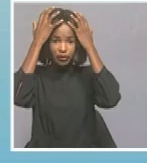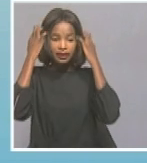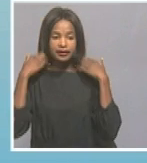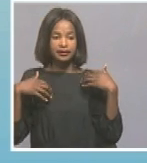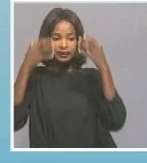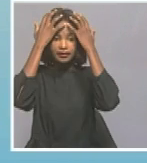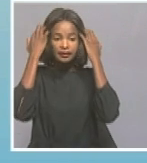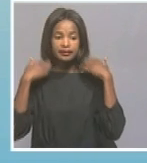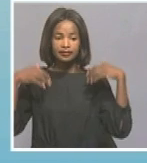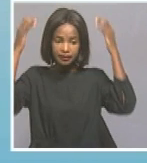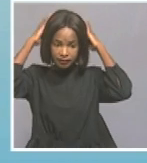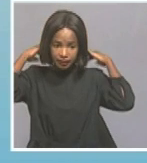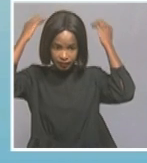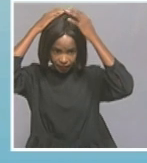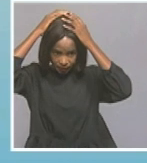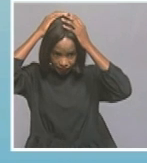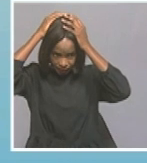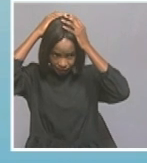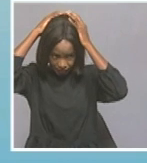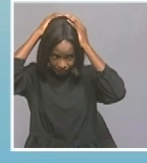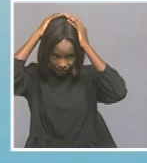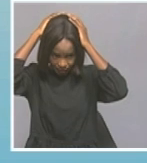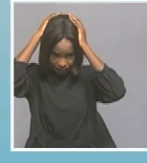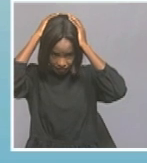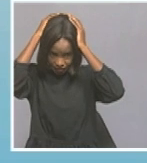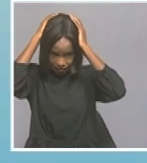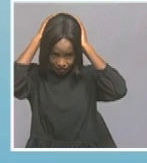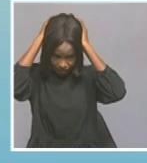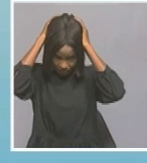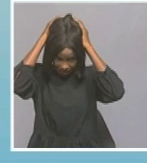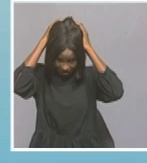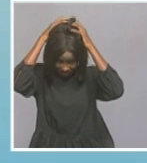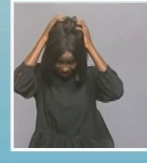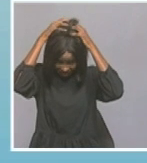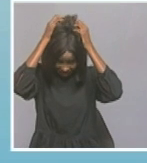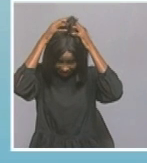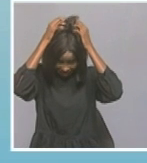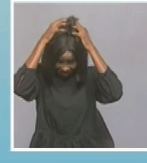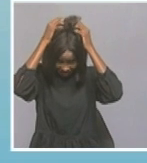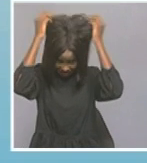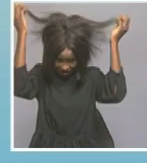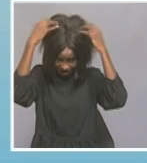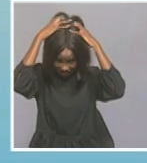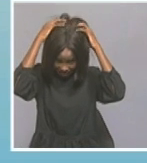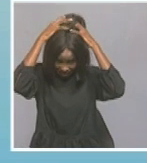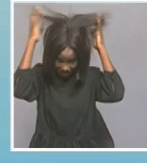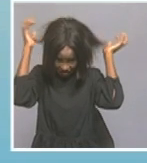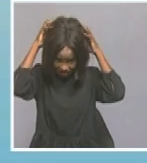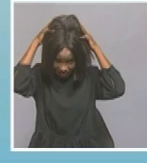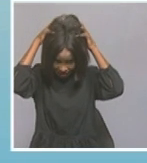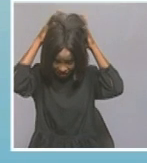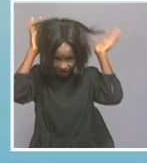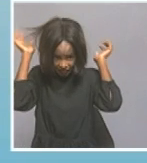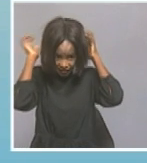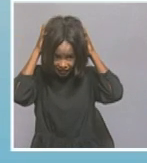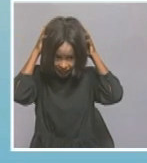Lahia, just to text her to put her phone on flight mode under. Because it's likely just the phone.